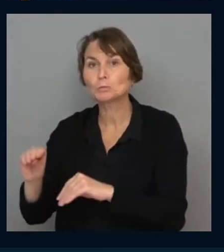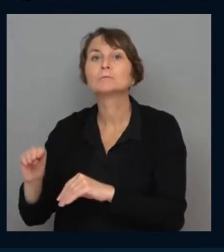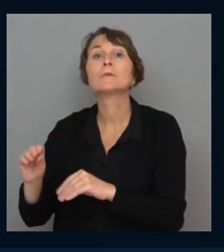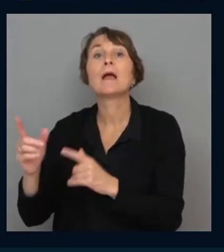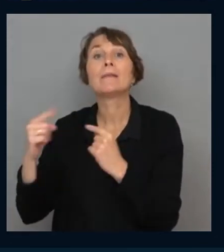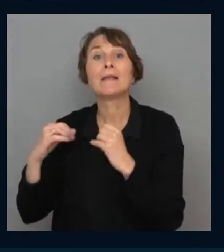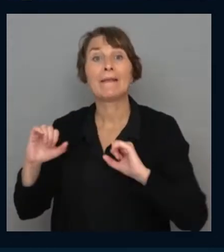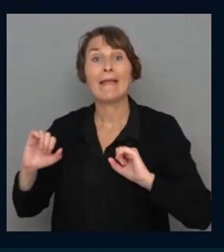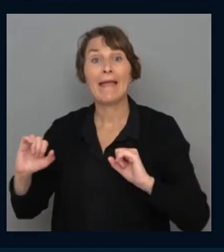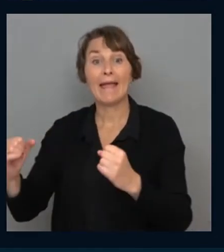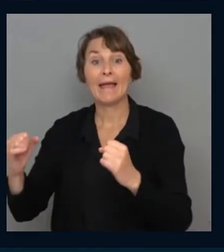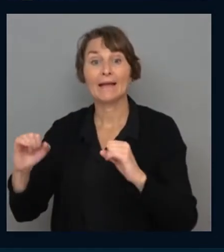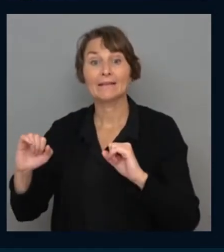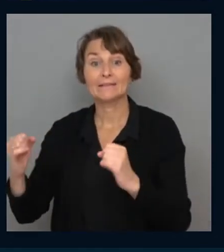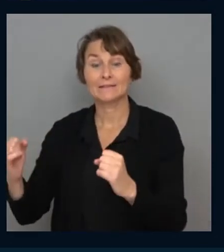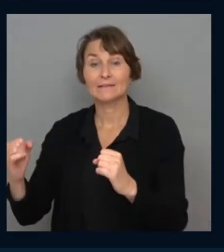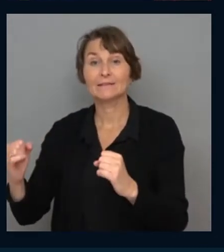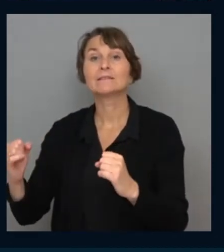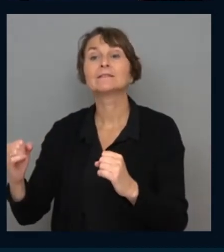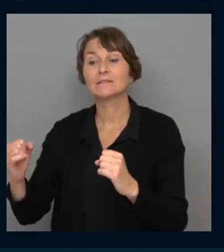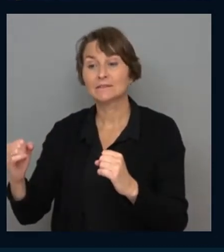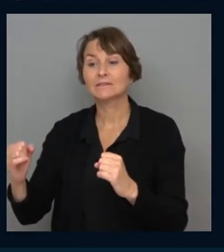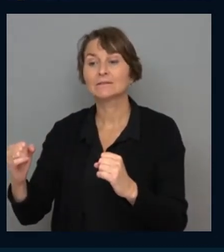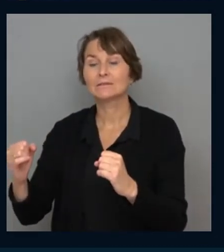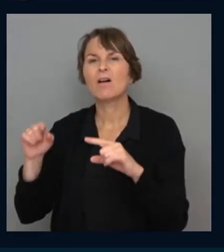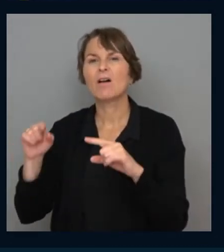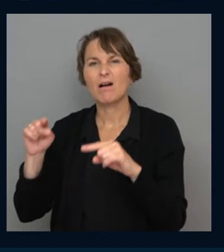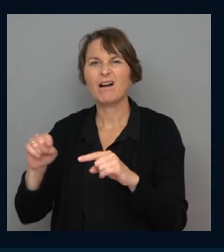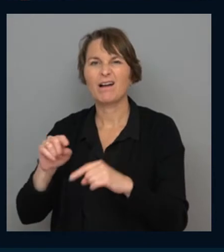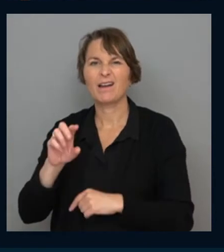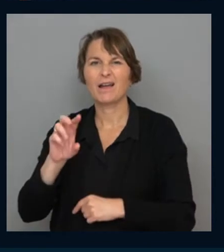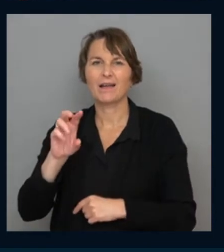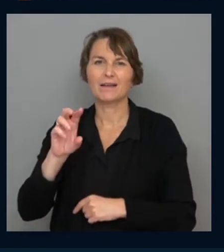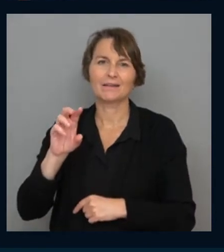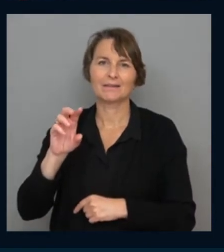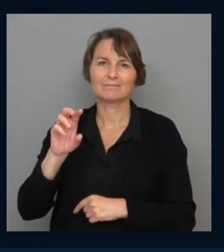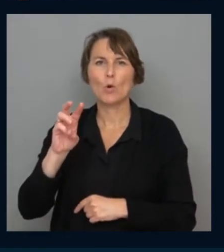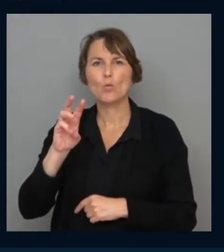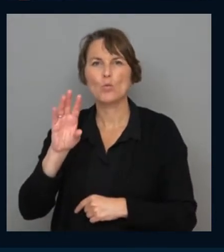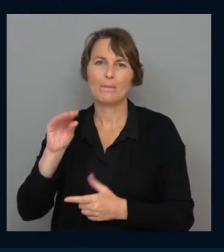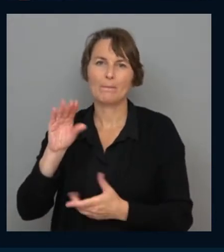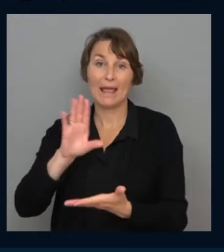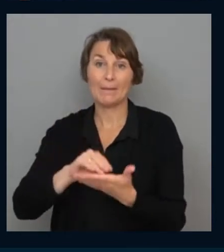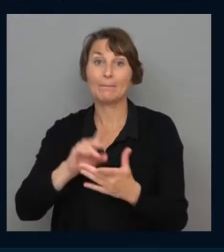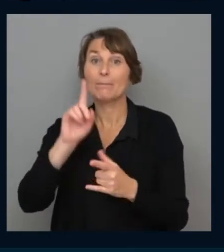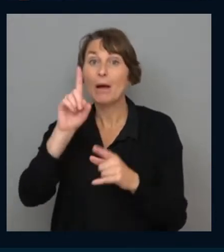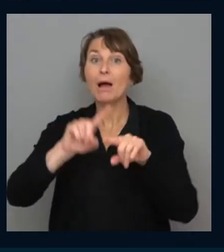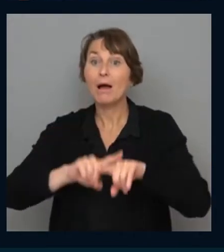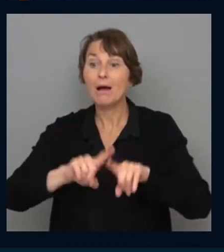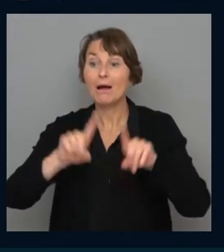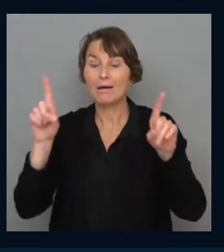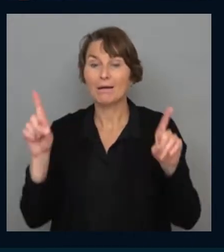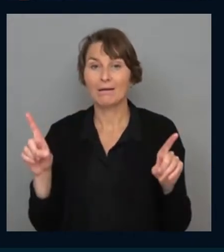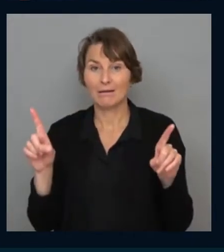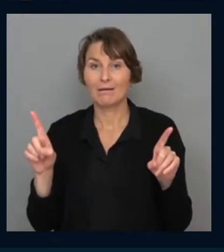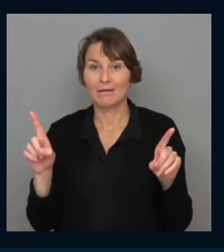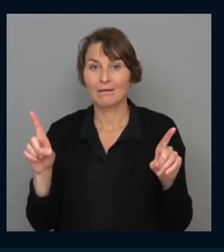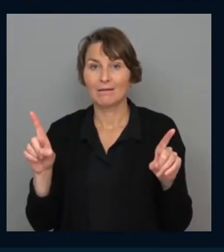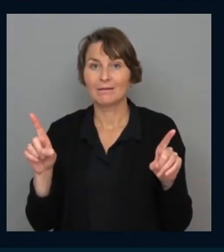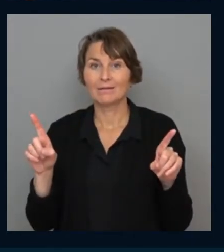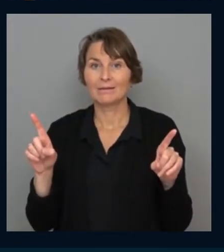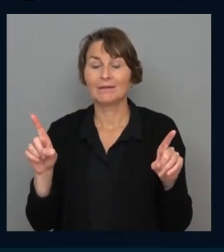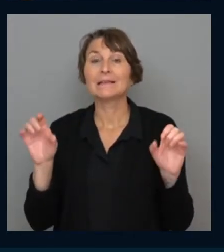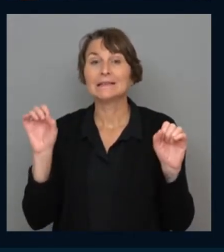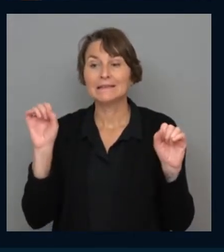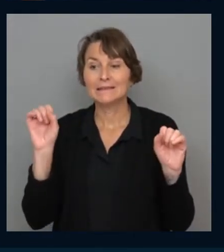run our web app, we need to make one differentiator here. Yes, we have the app service name production, but we need to deploy to